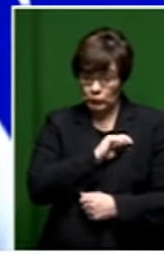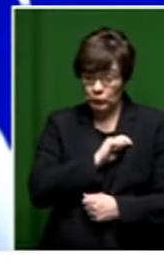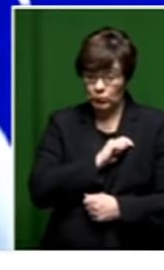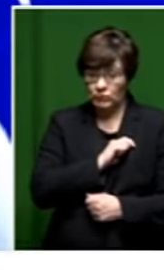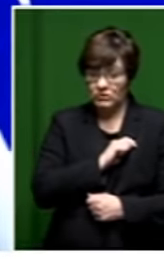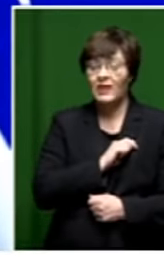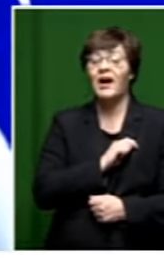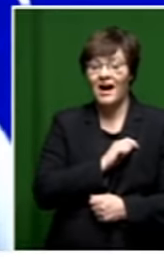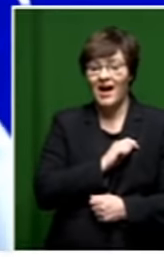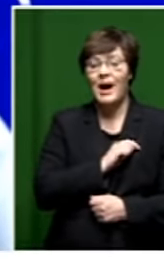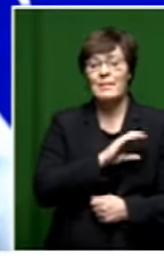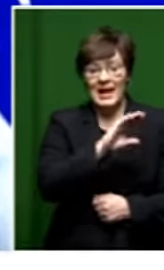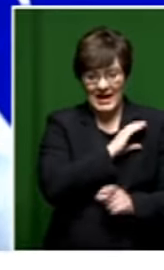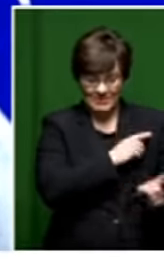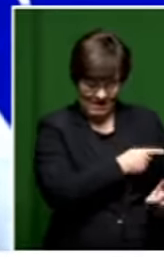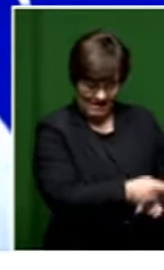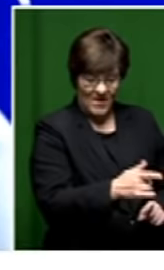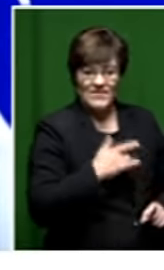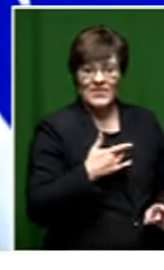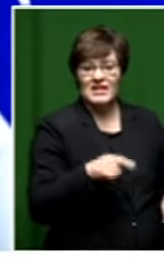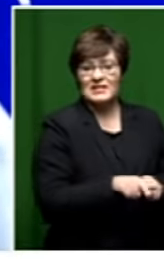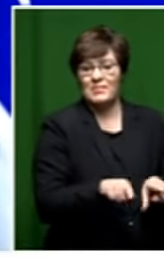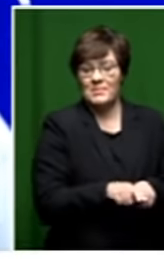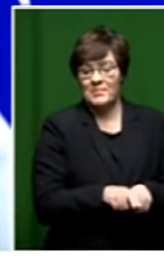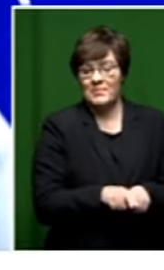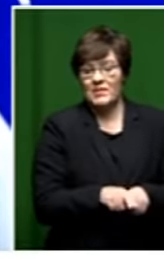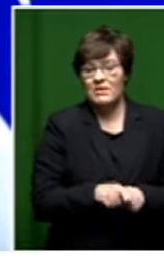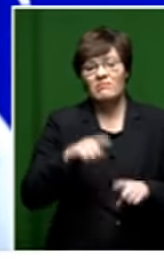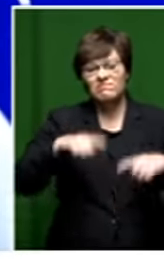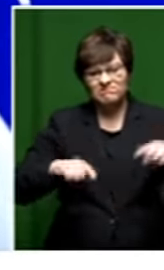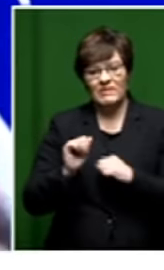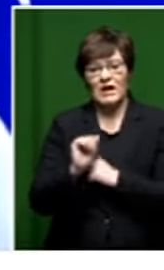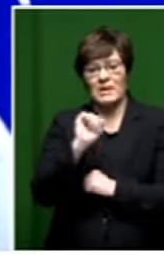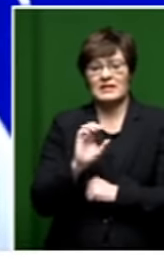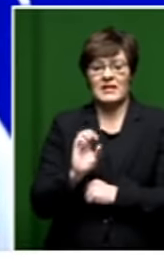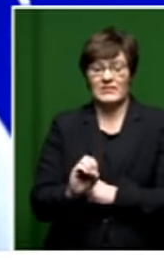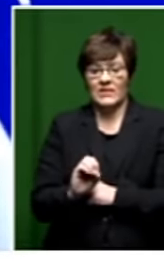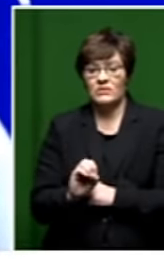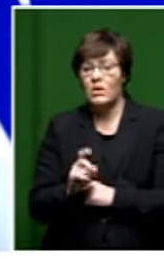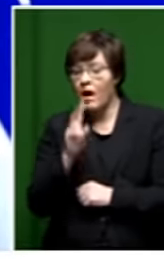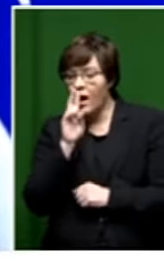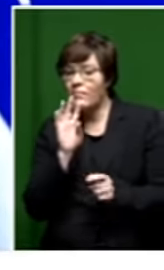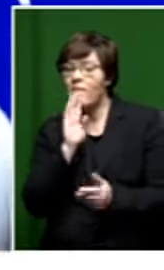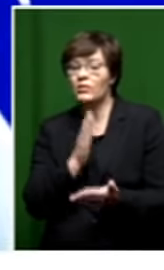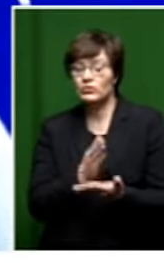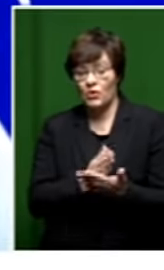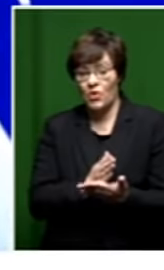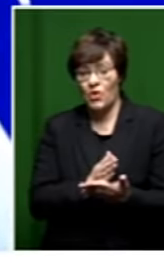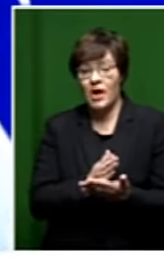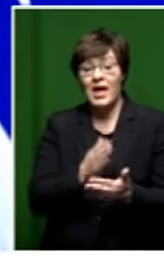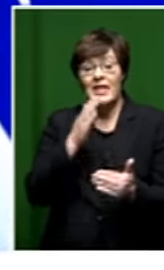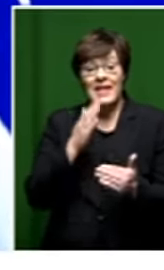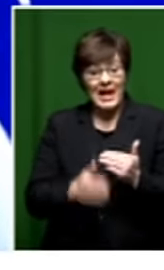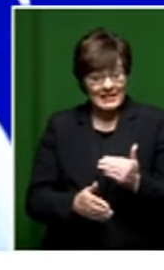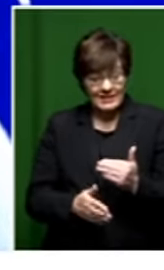is actually what the customers feel on the ground. So there's quite a lot of different mechanisms that we employ to ensure that at the end